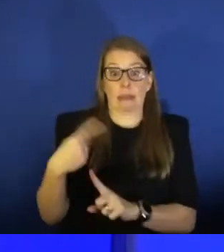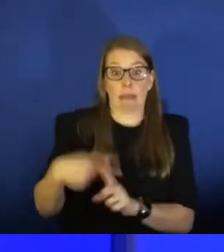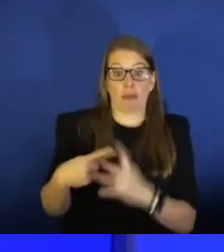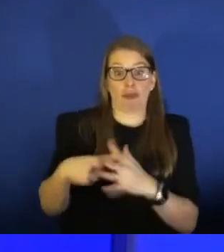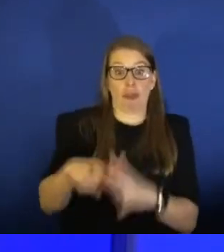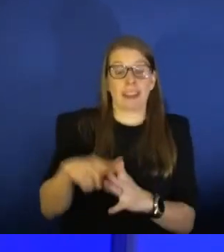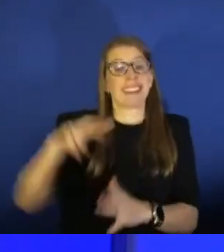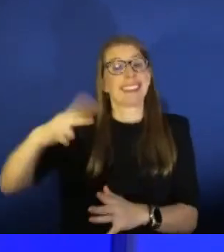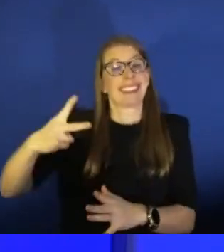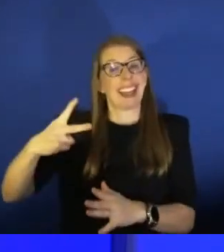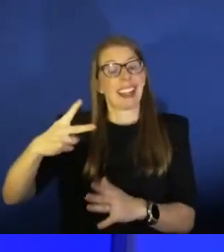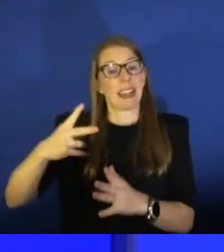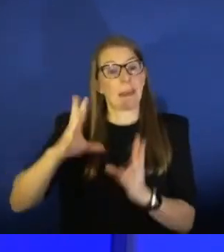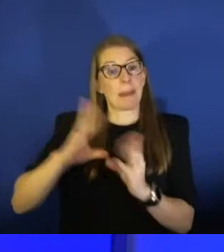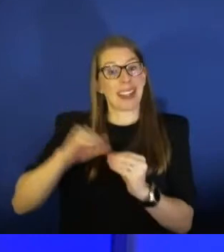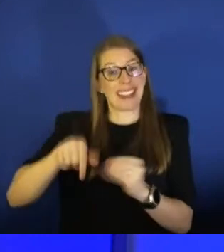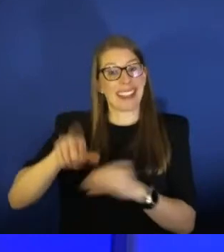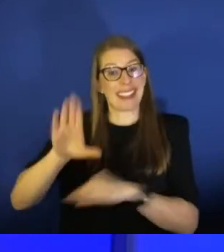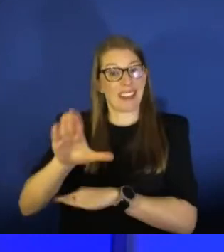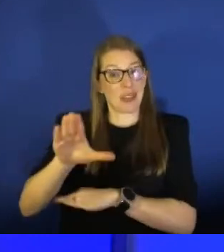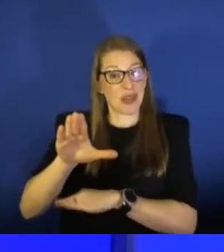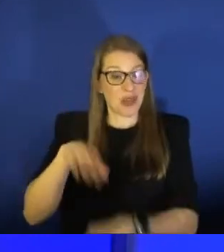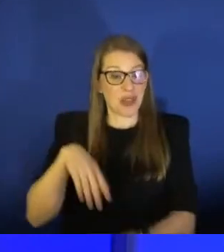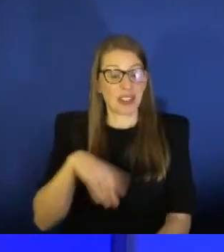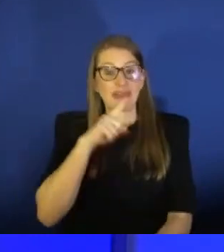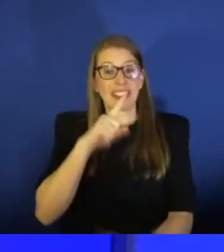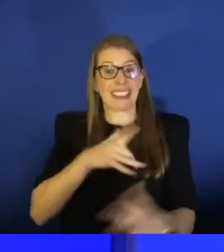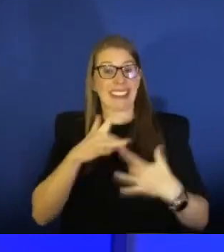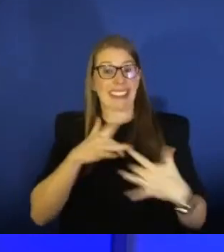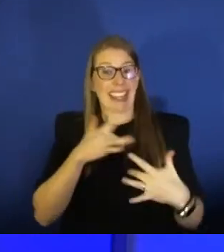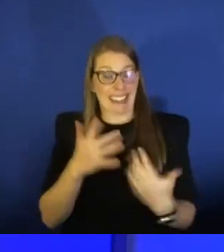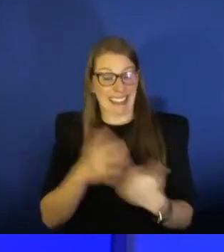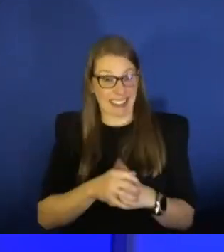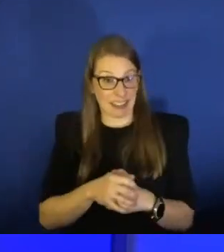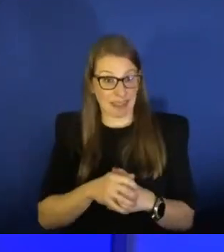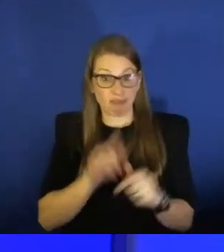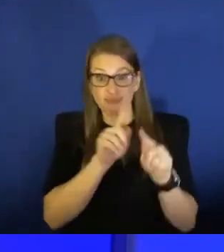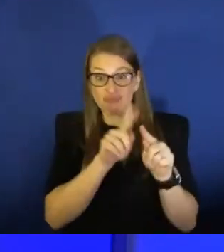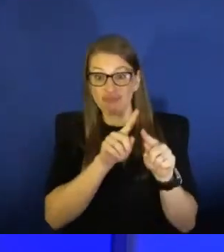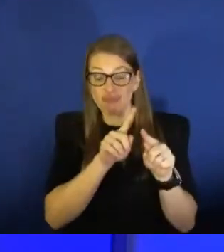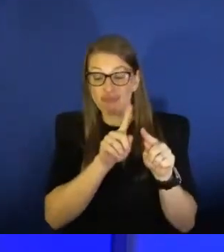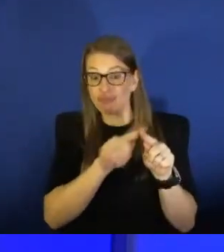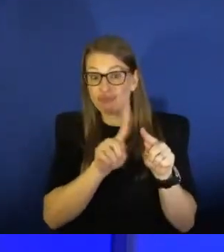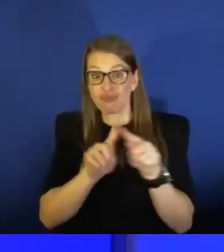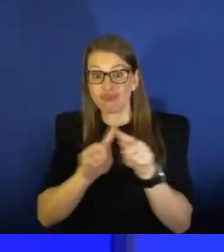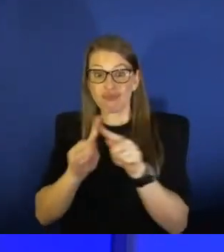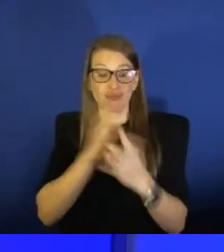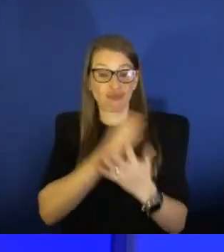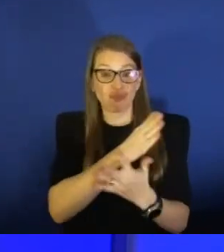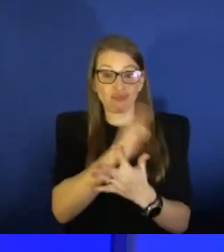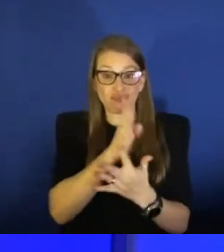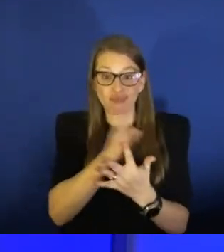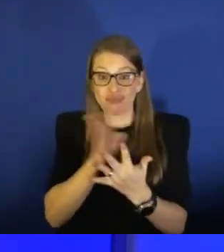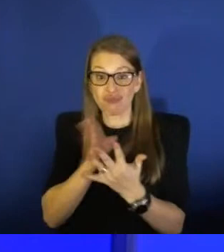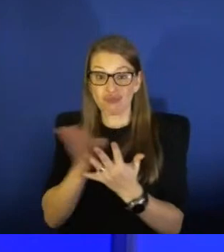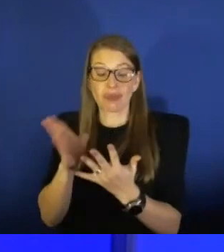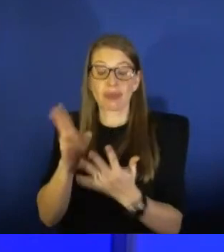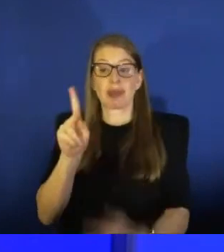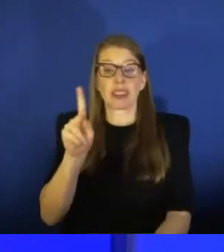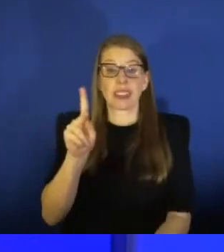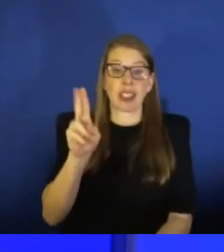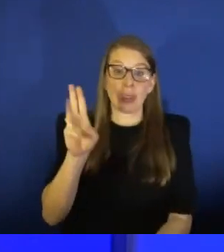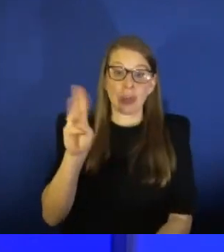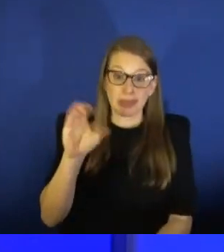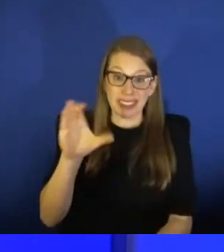this afternoon, and it's really exciting to see all of the different disciplines and folks across KUMC that are engaging in